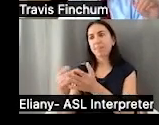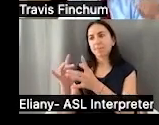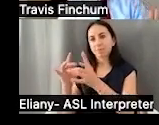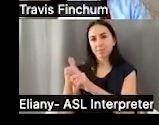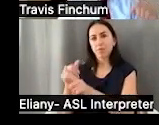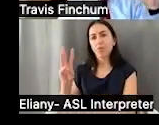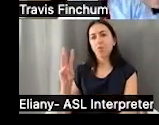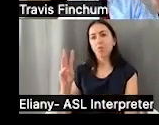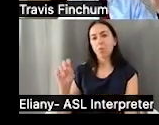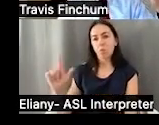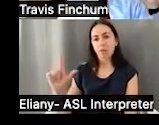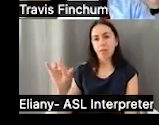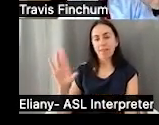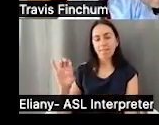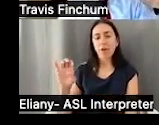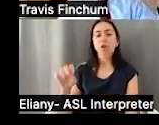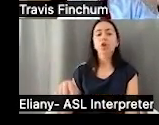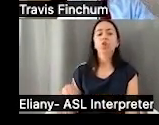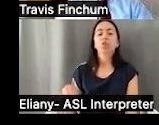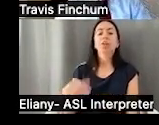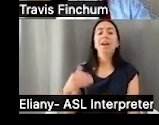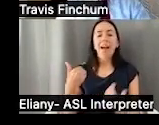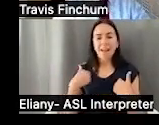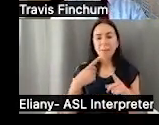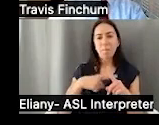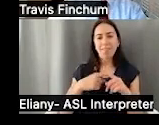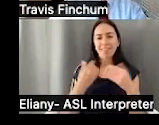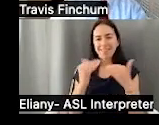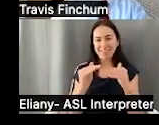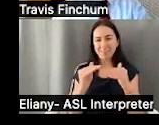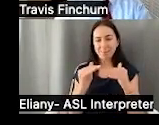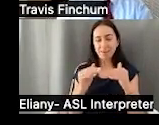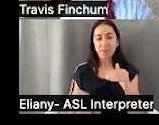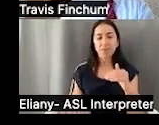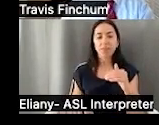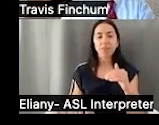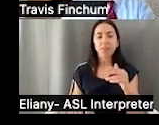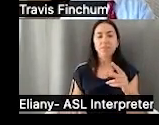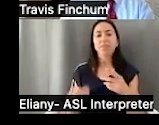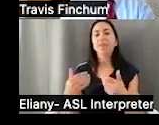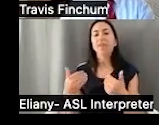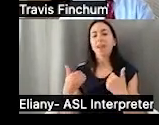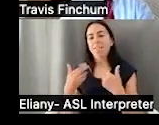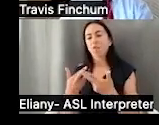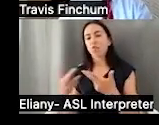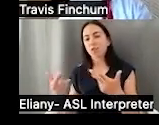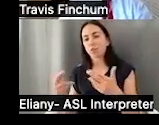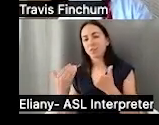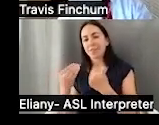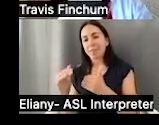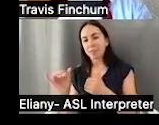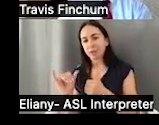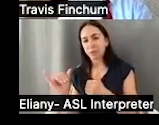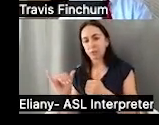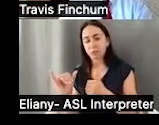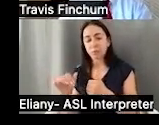both a monthly income limit and it has an asset or a resource limit. So this